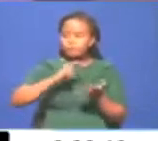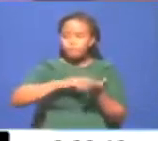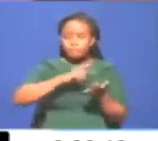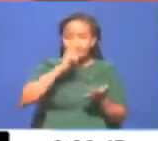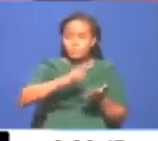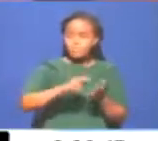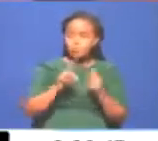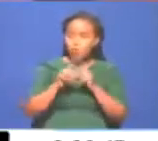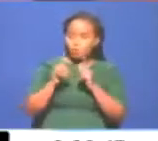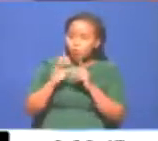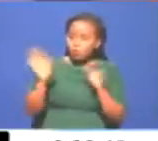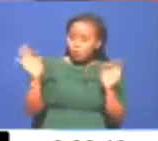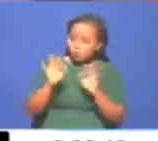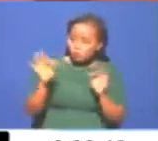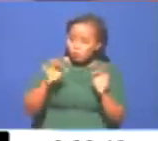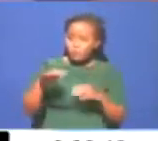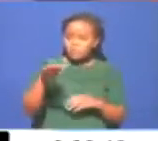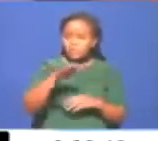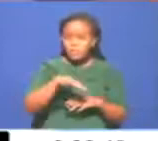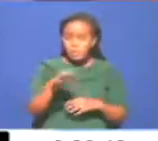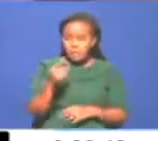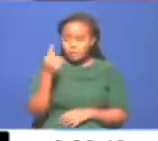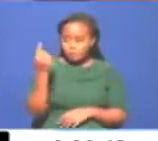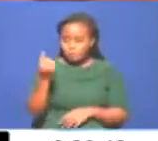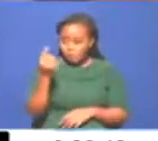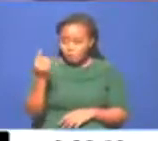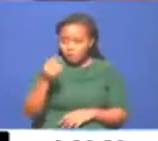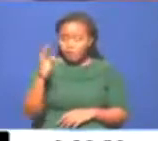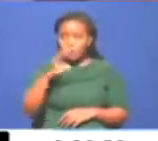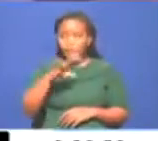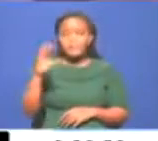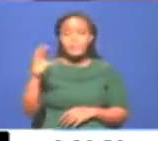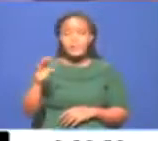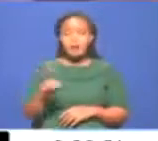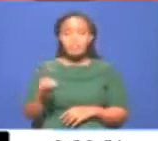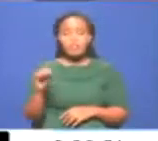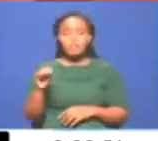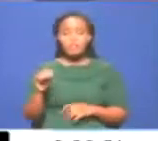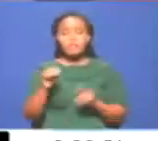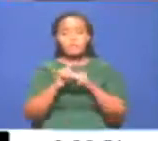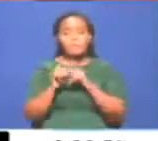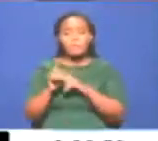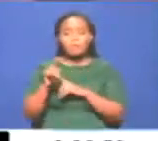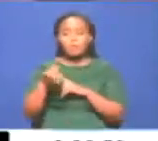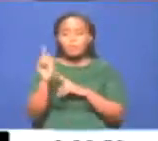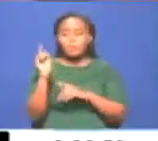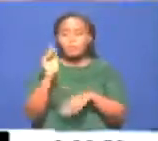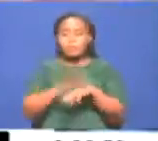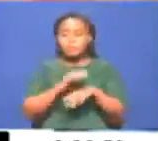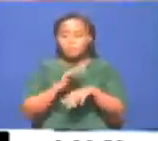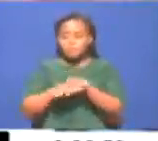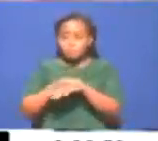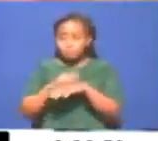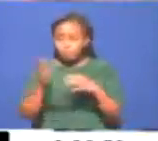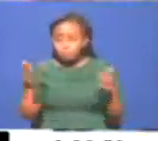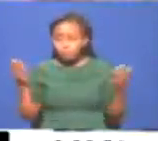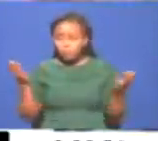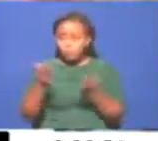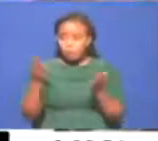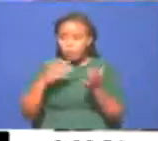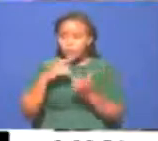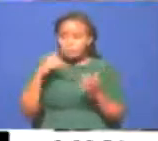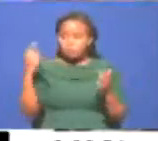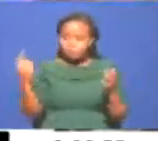amusement facility. It's actually the only one in Africa, and it is a spaceship where it rotates at a very high